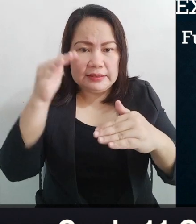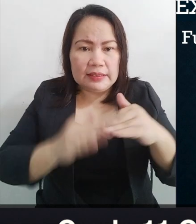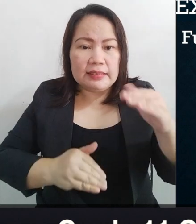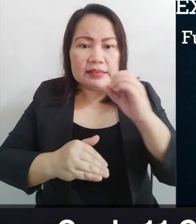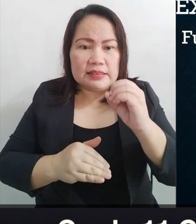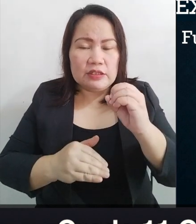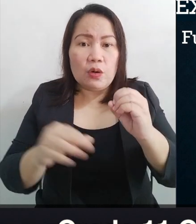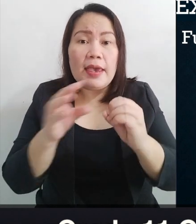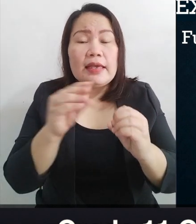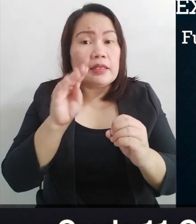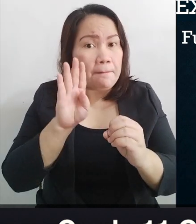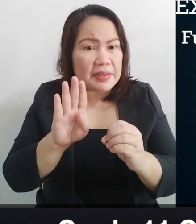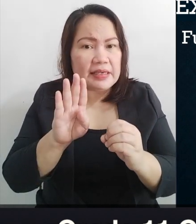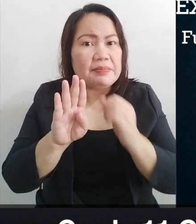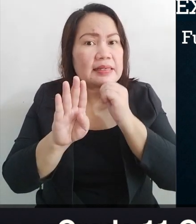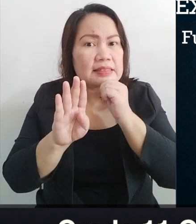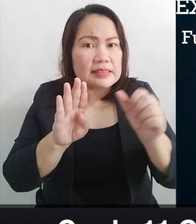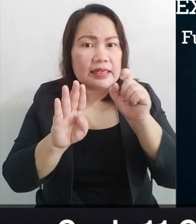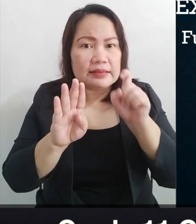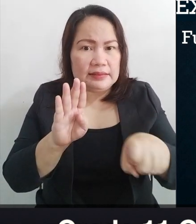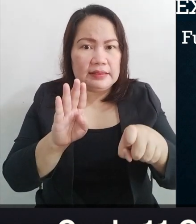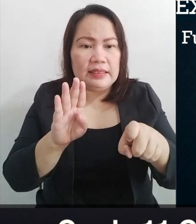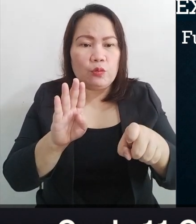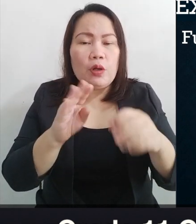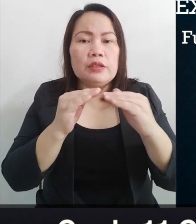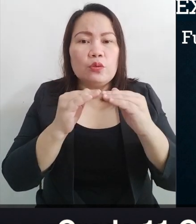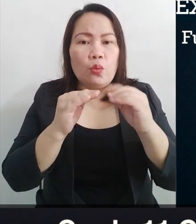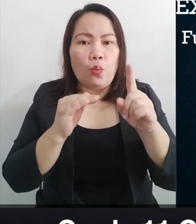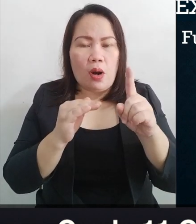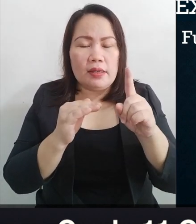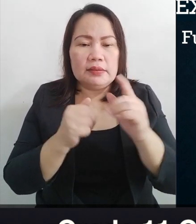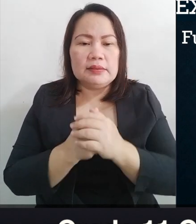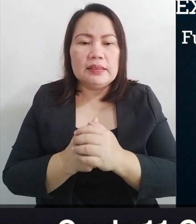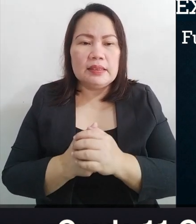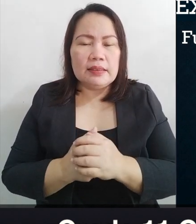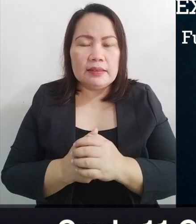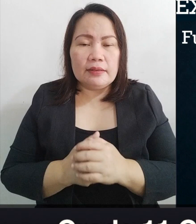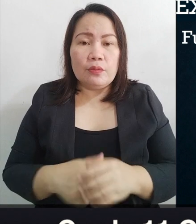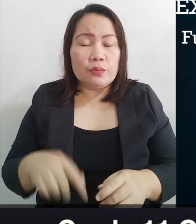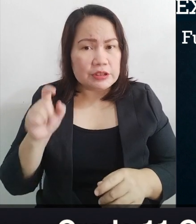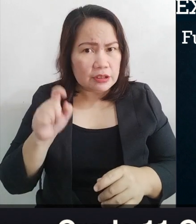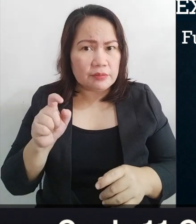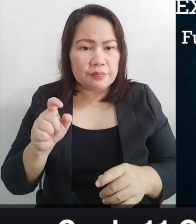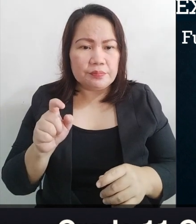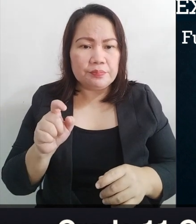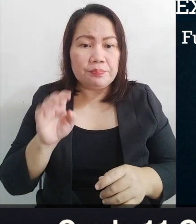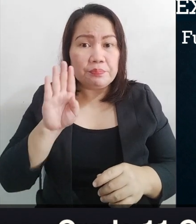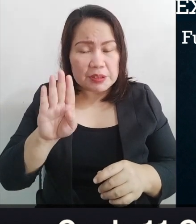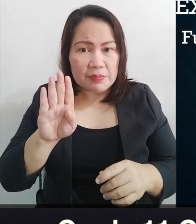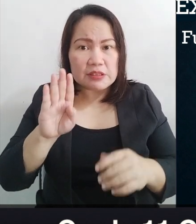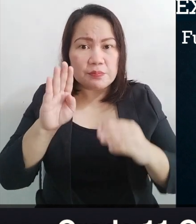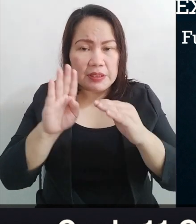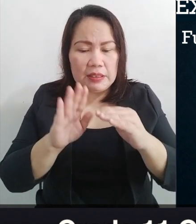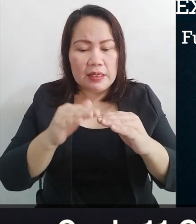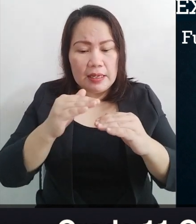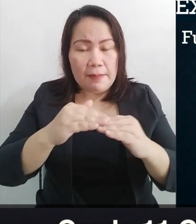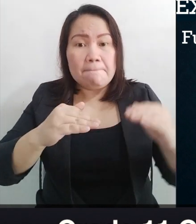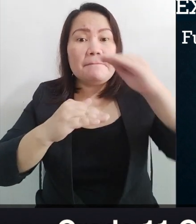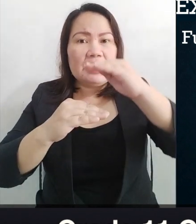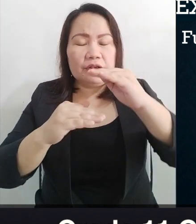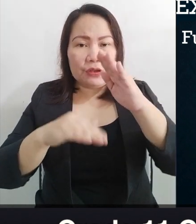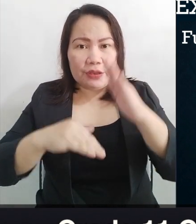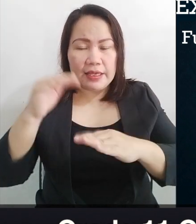b is not equal to 1. So, kailangan hindi mag-equal sa 1 and your b should be greater than